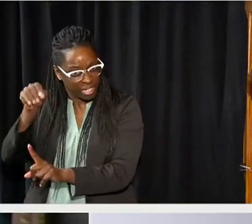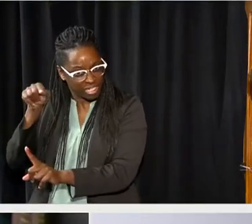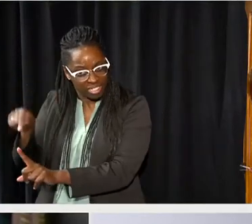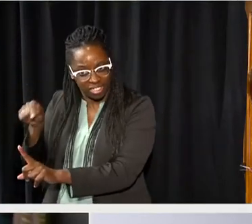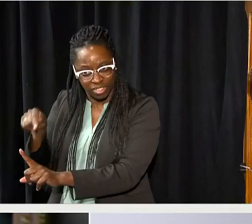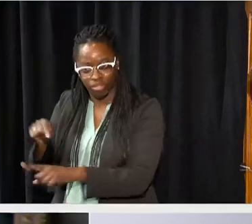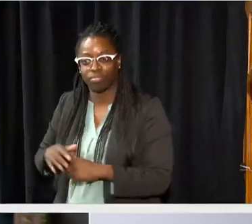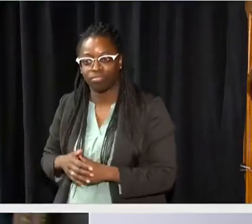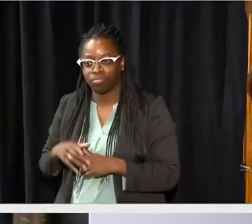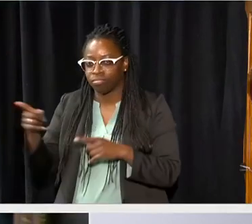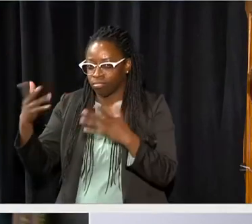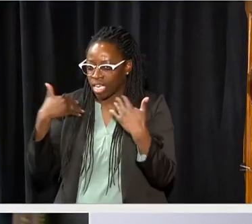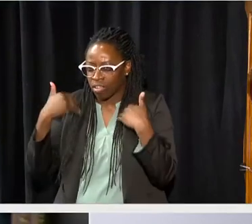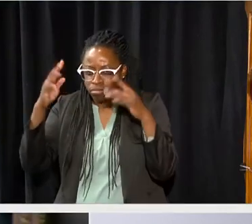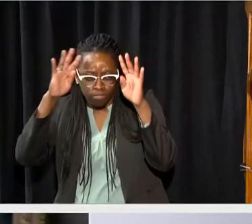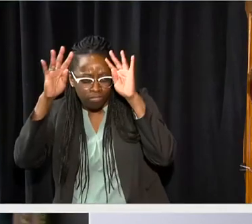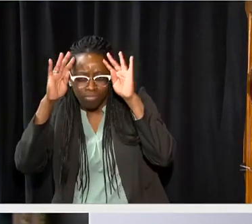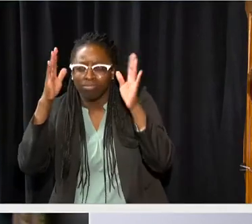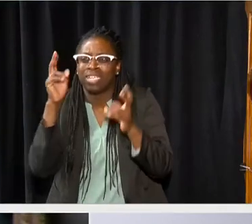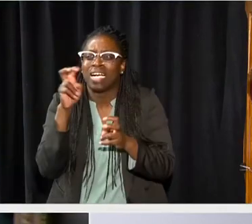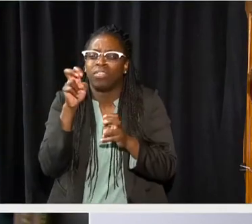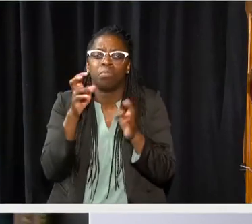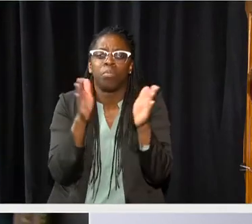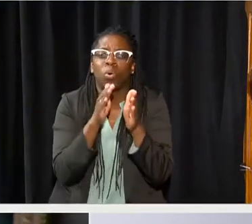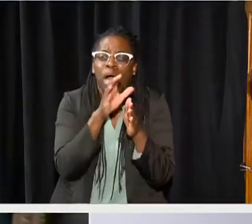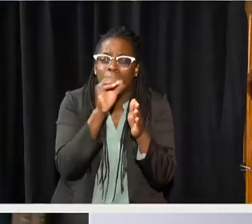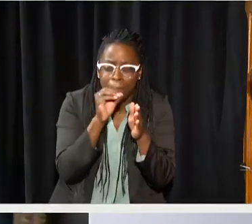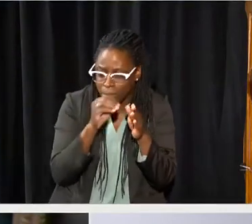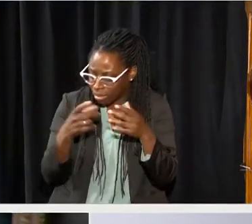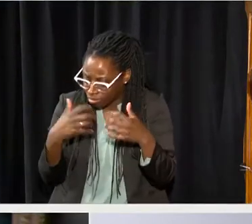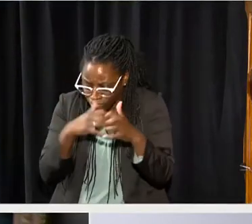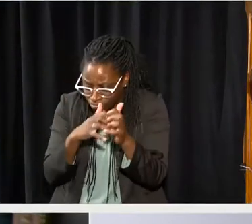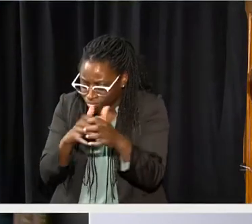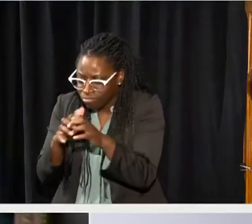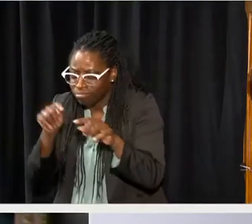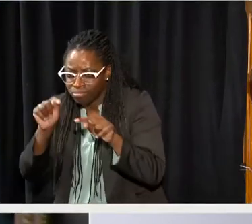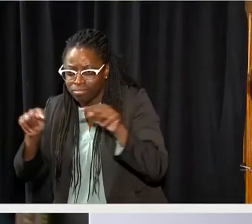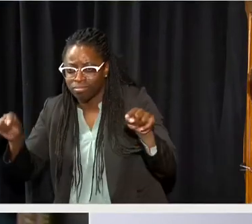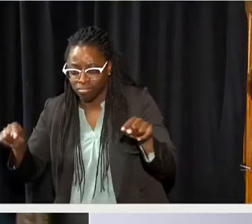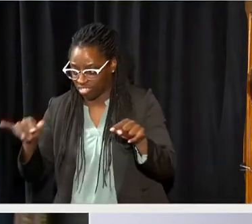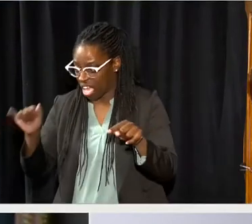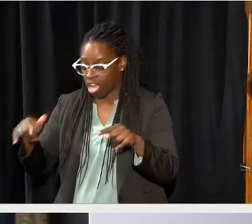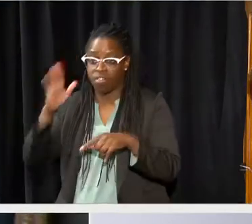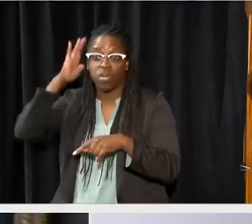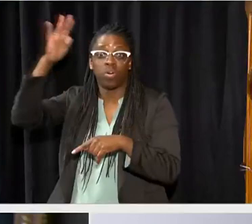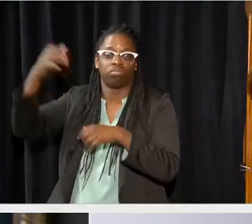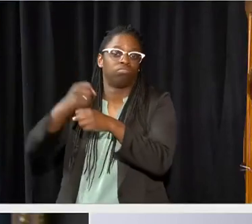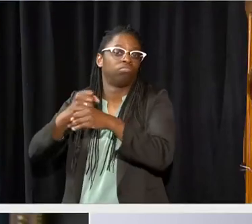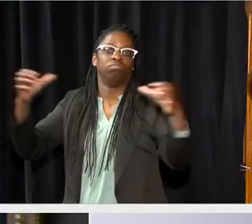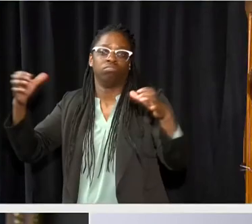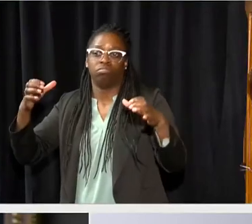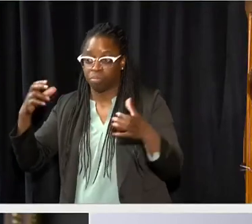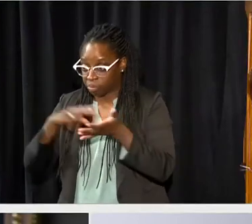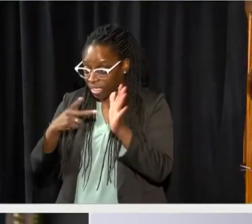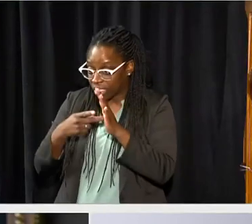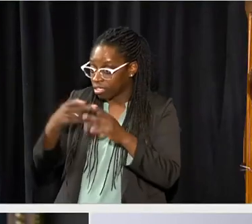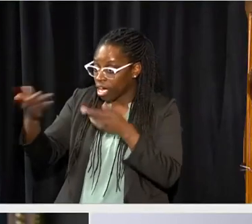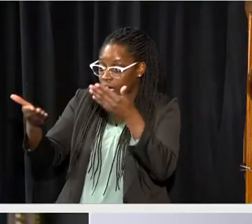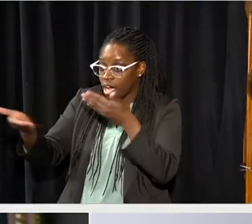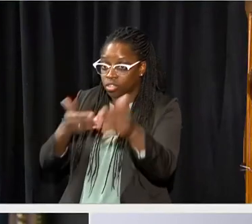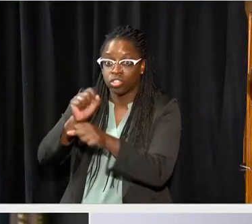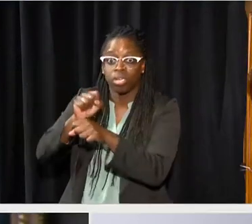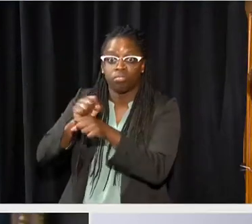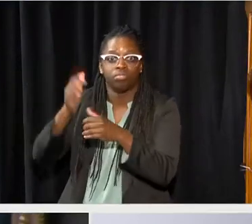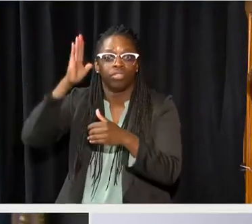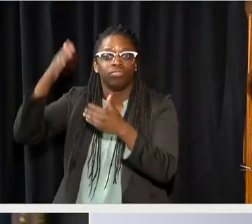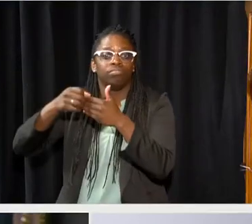startup bringing low-carbon building materials and now 70 manufacturing jobs in Holyoke,